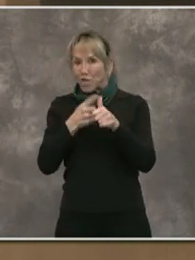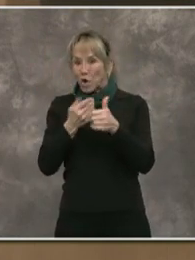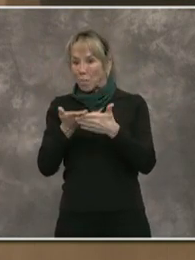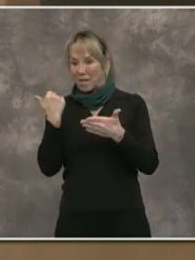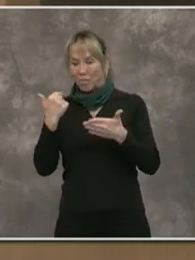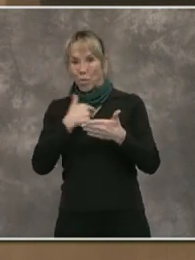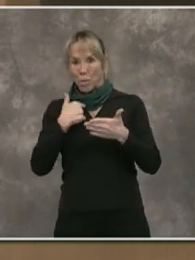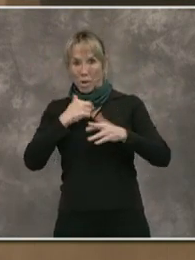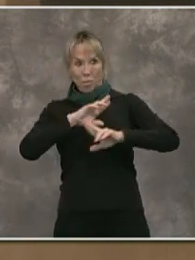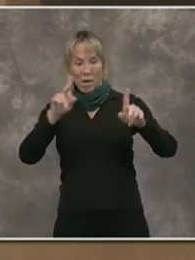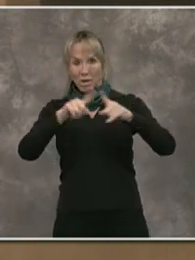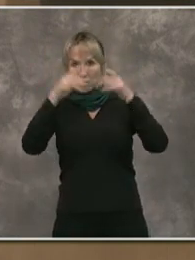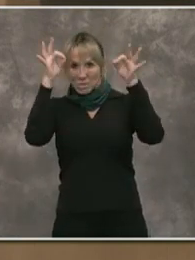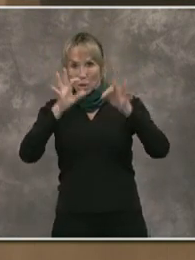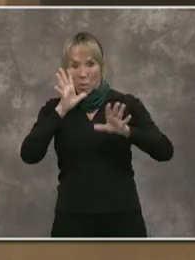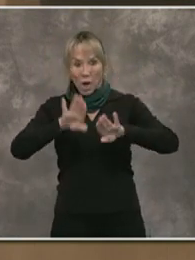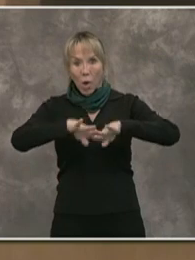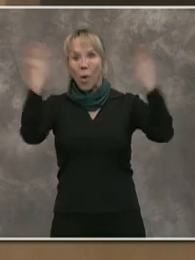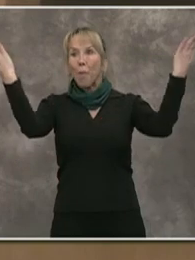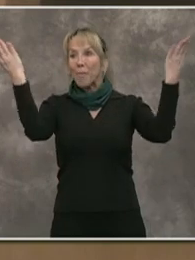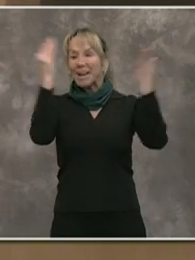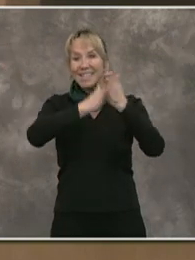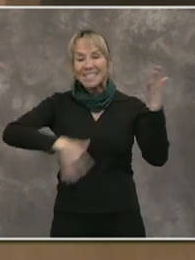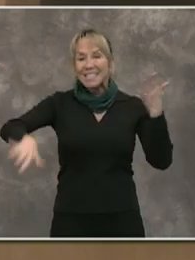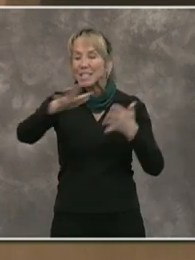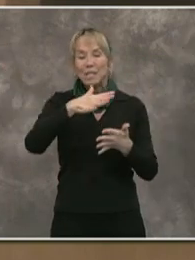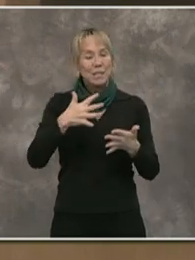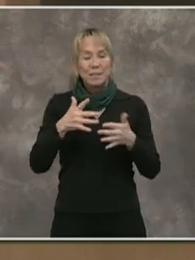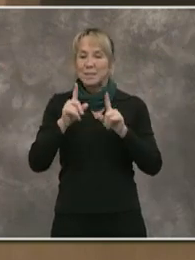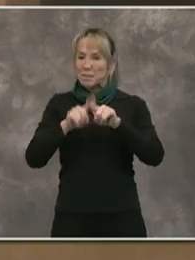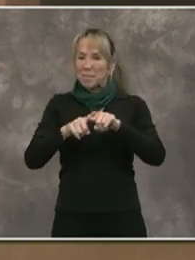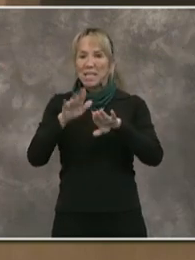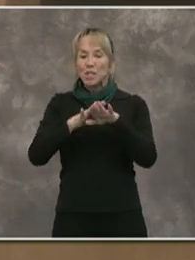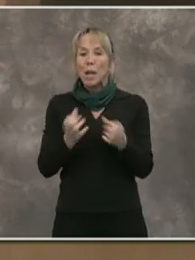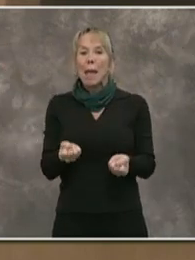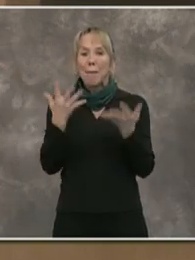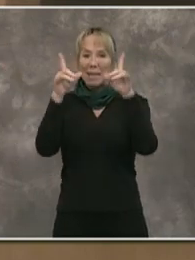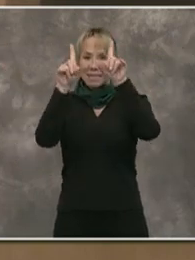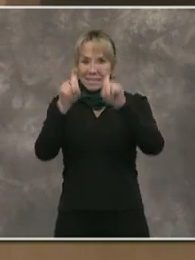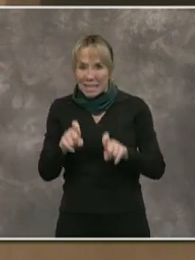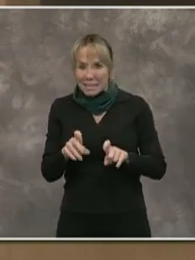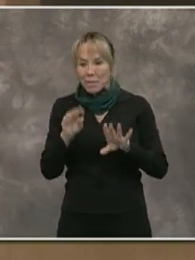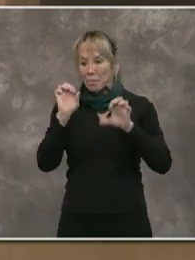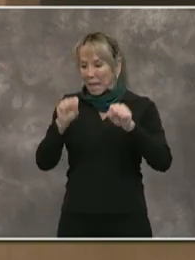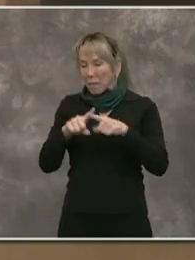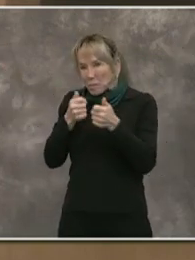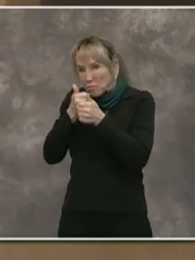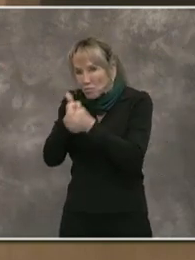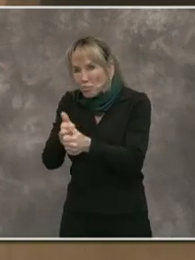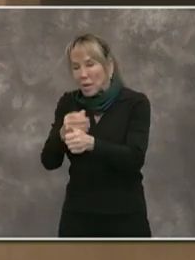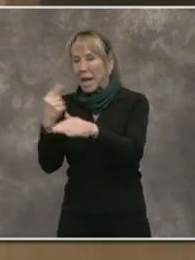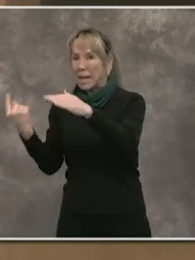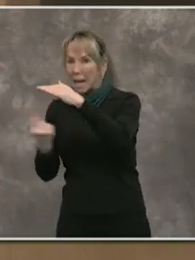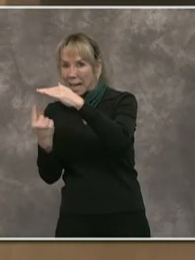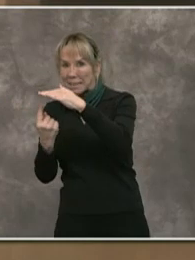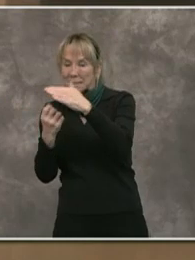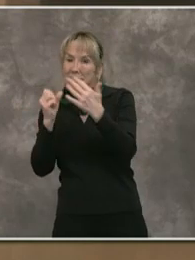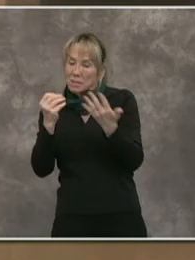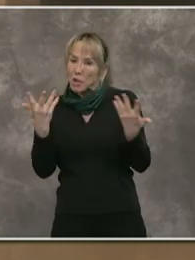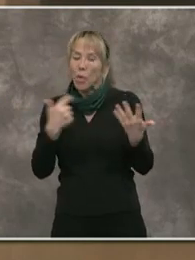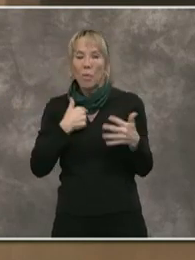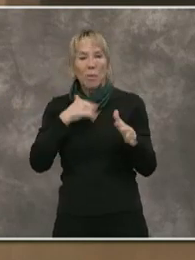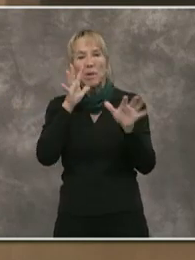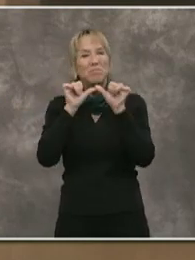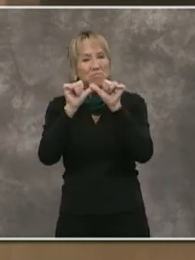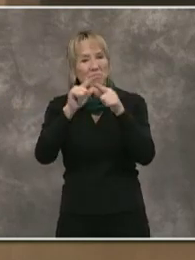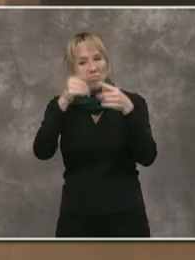rapid testing and the ability to test, trace, and isolate. So it really is with those two aims. And so we'll continue to keep you posted on the